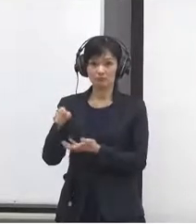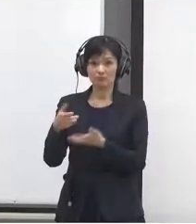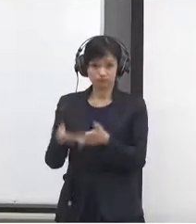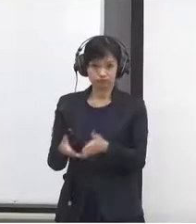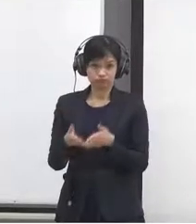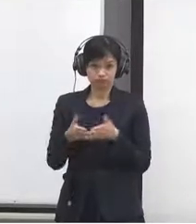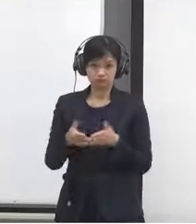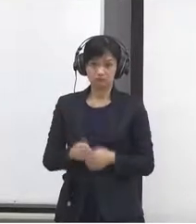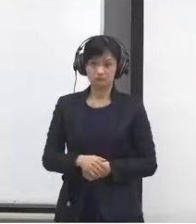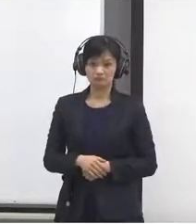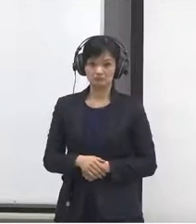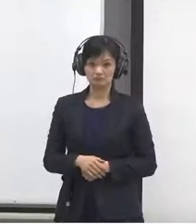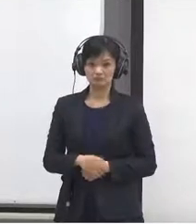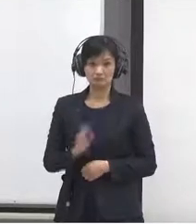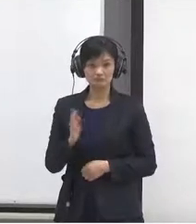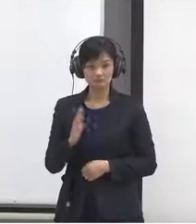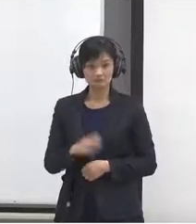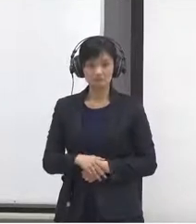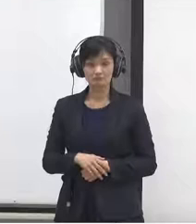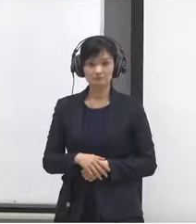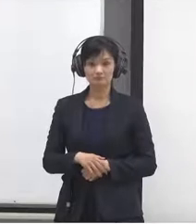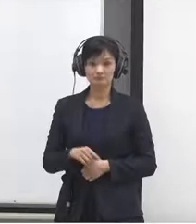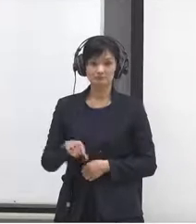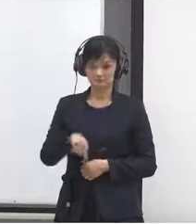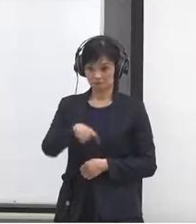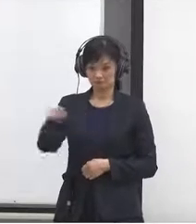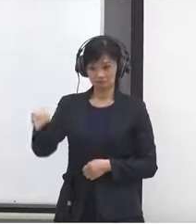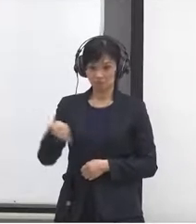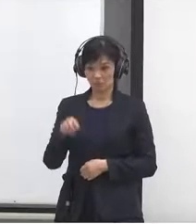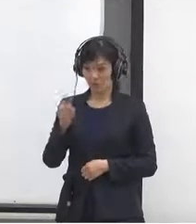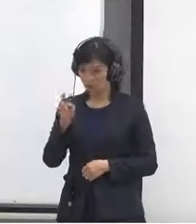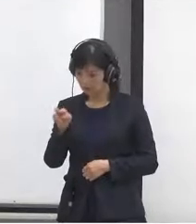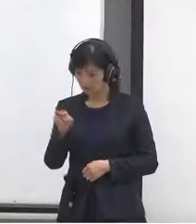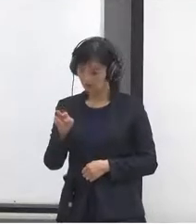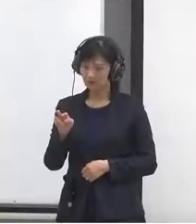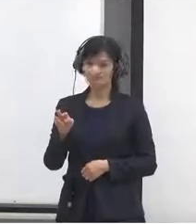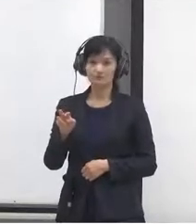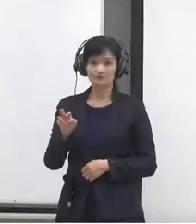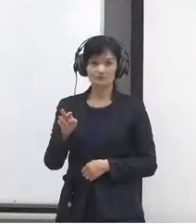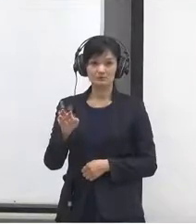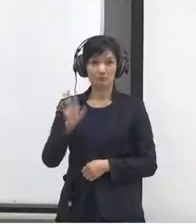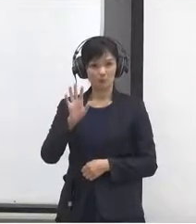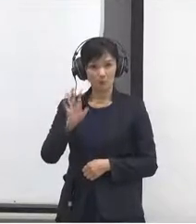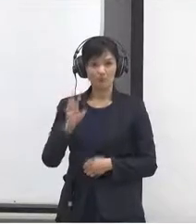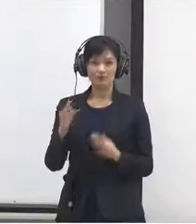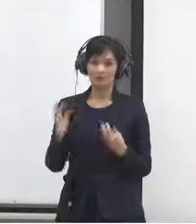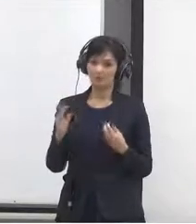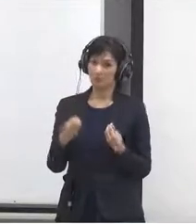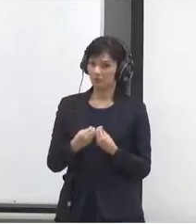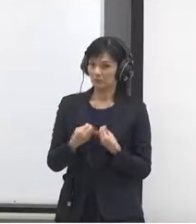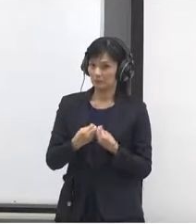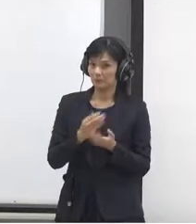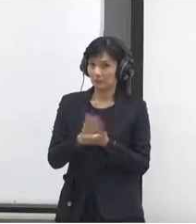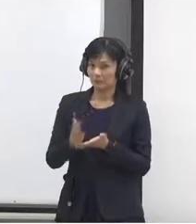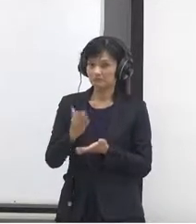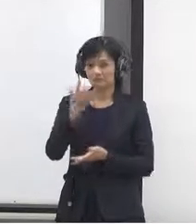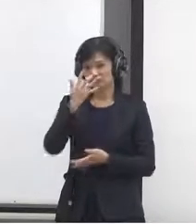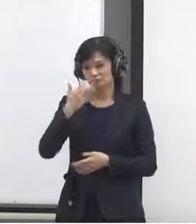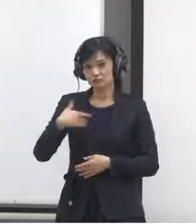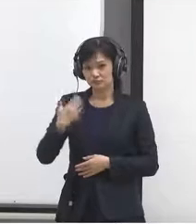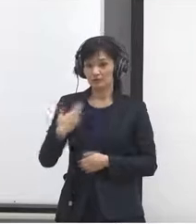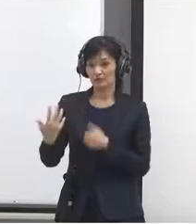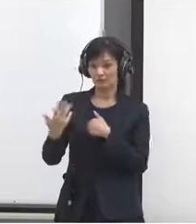because you see the problem, but you don't know how to solve it. So let's solve it together with coders, designers, and lawyers. Yeah,